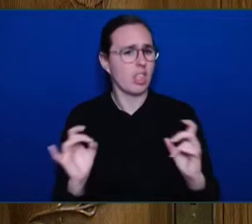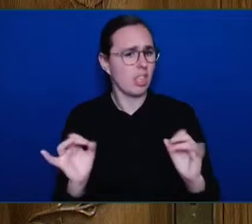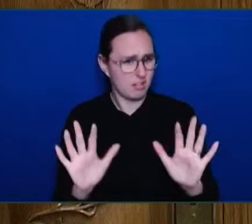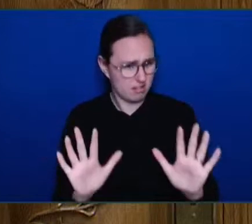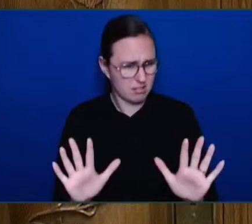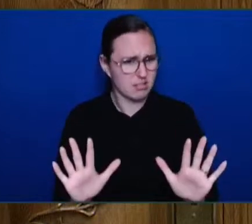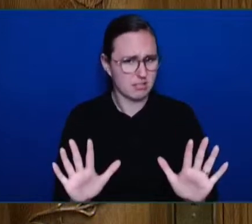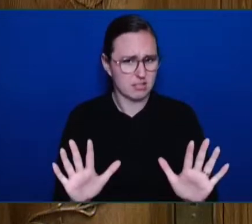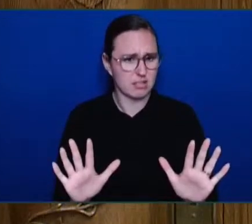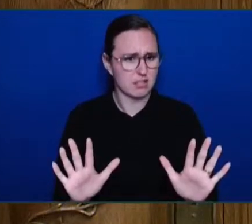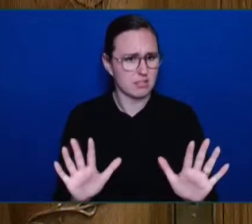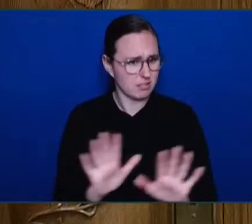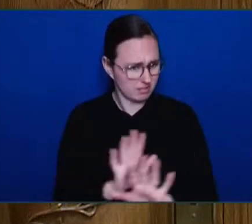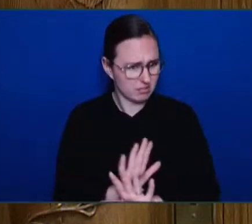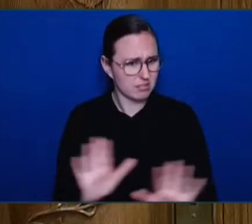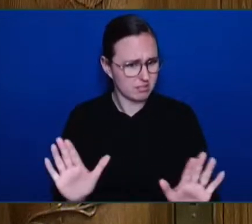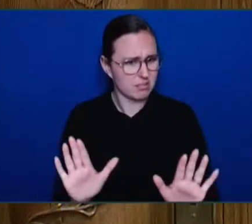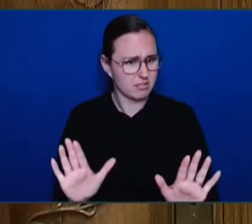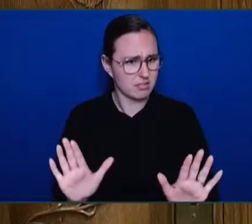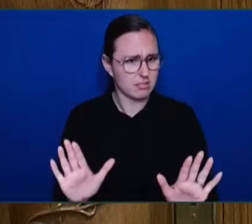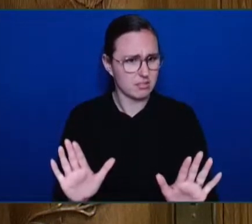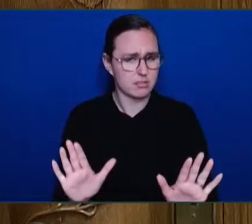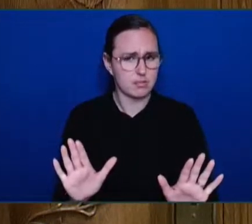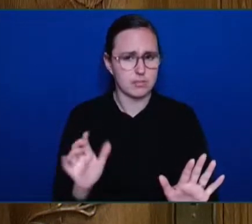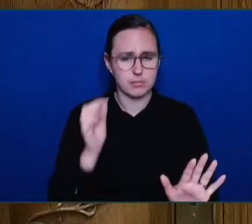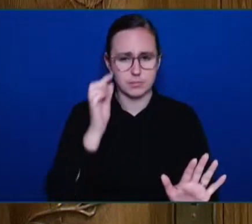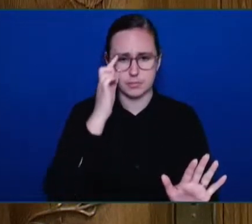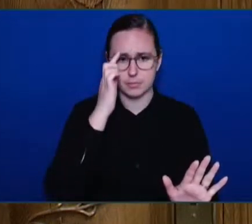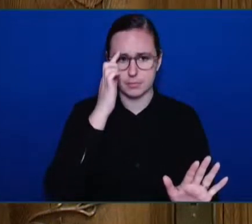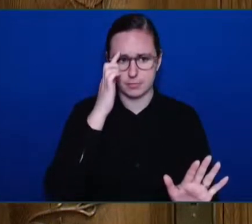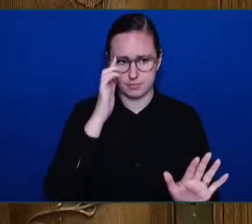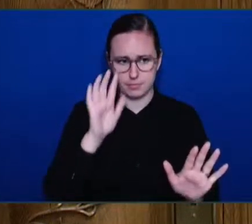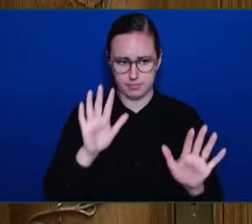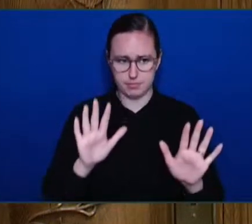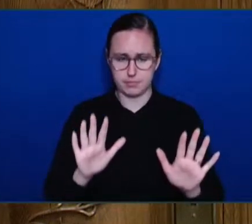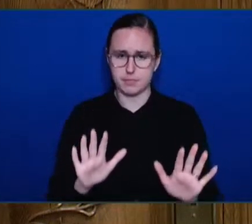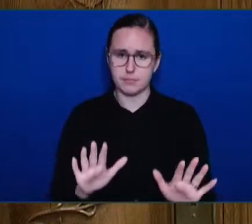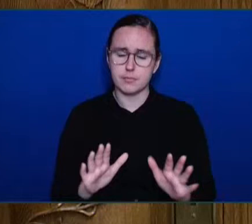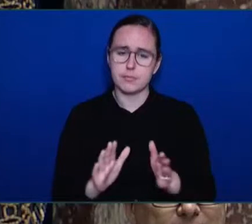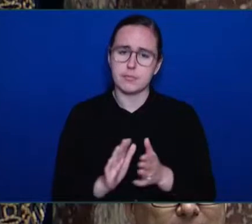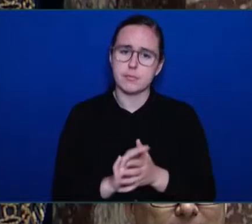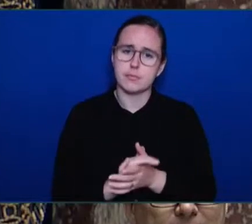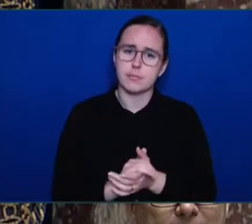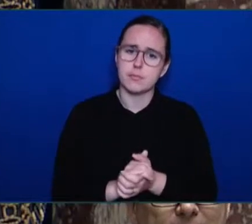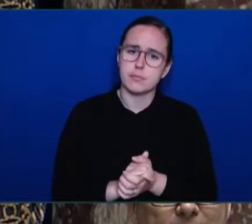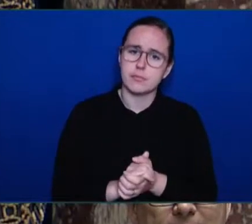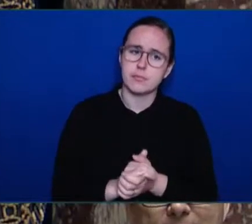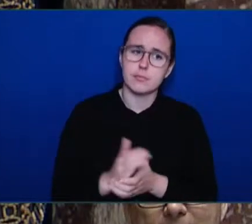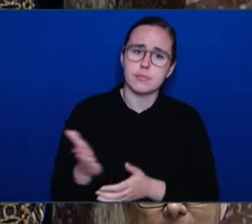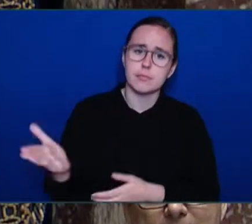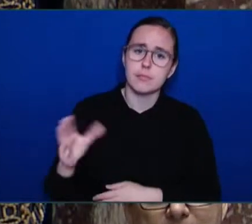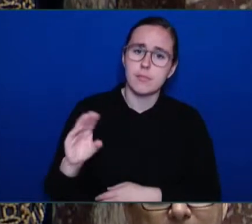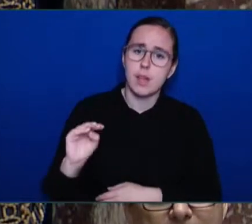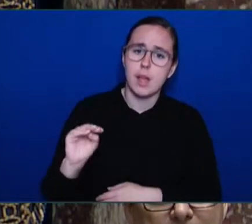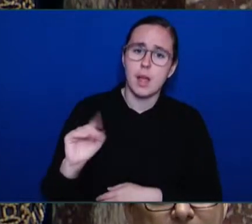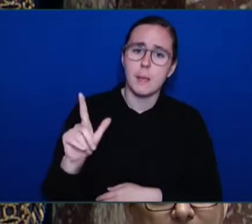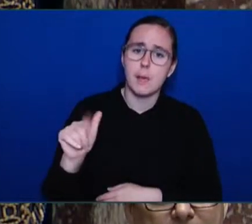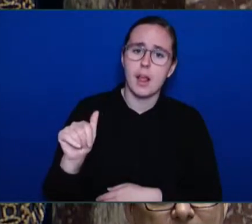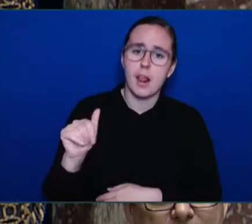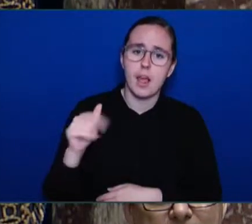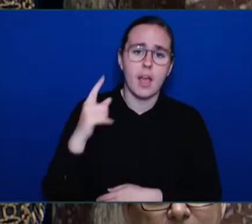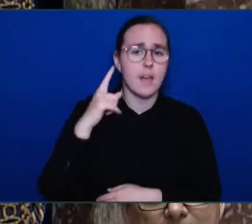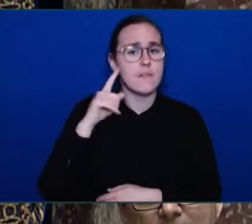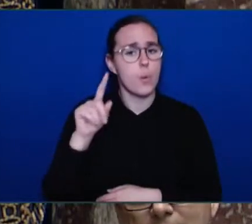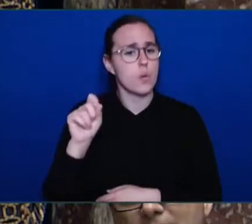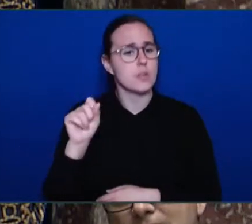Member for Saanich North and Islands. Thank you, Mr. Speaker. Through you to the Minister of Forests, does she believe that in 2022, in a worsening